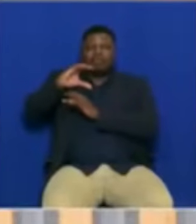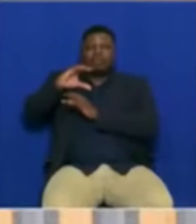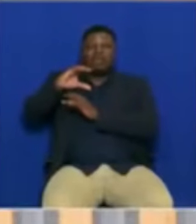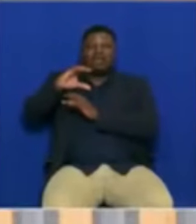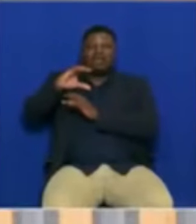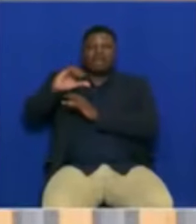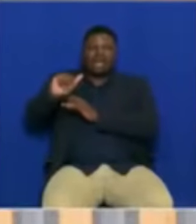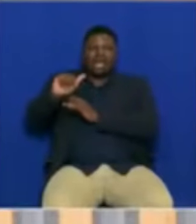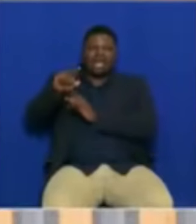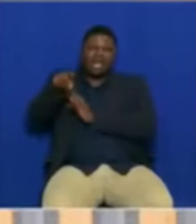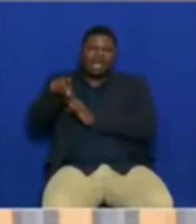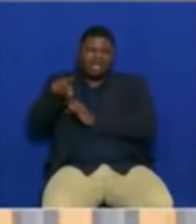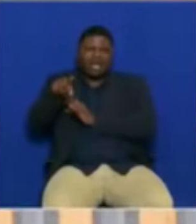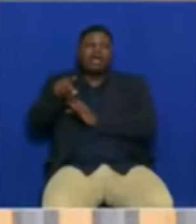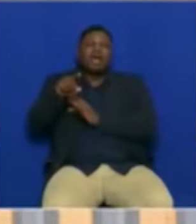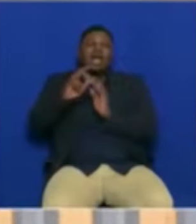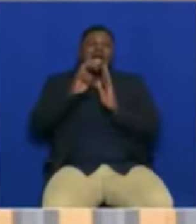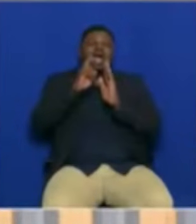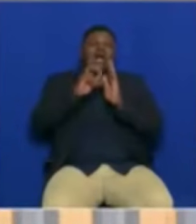Up to